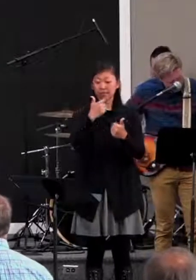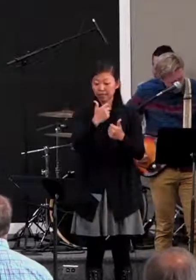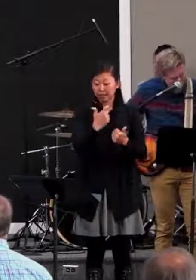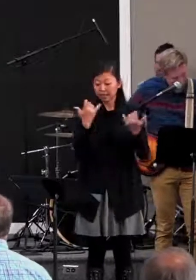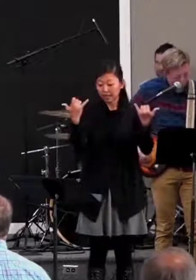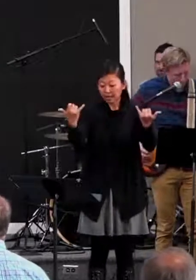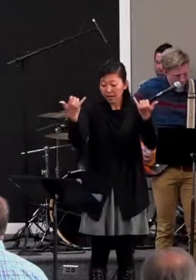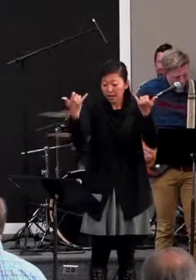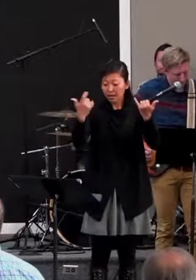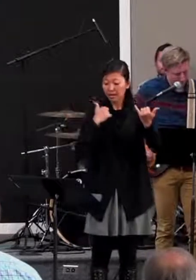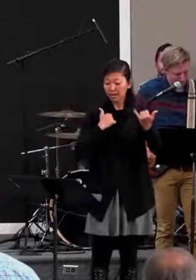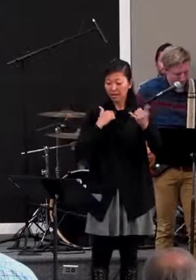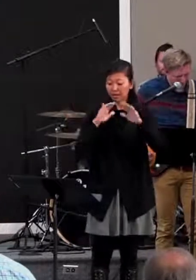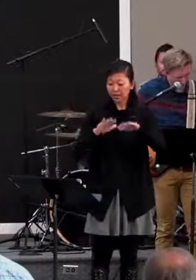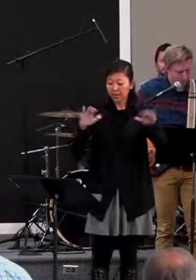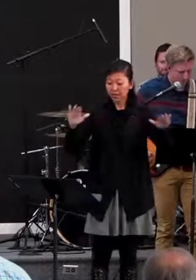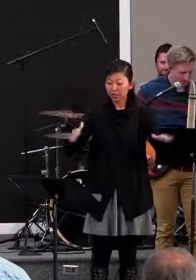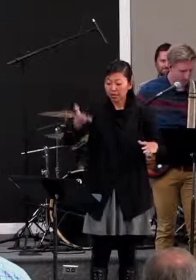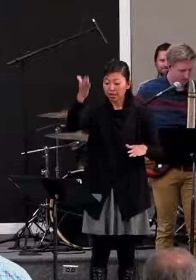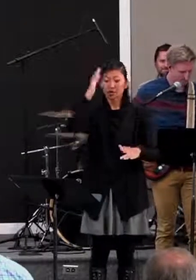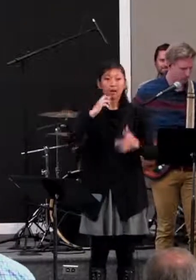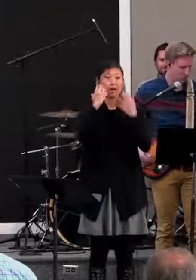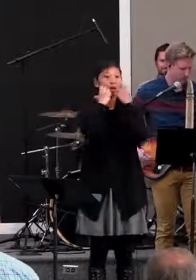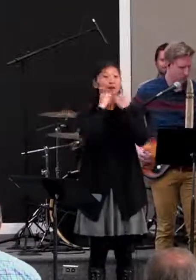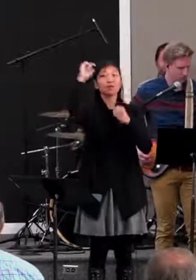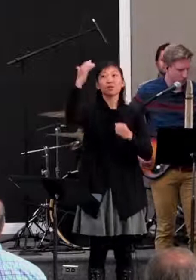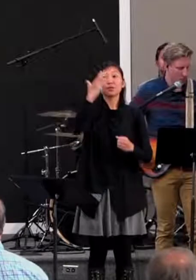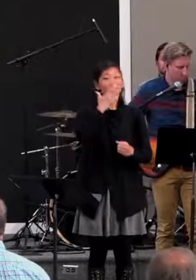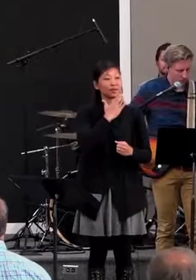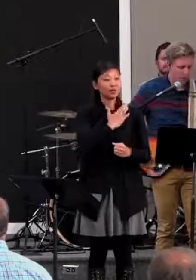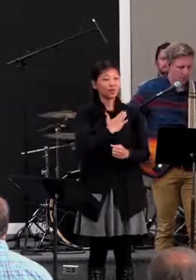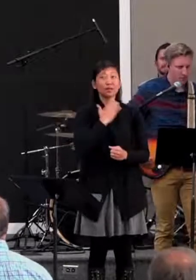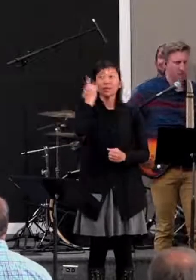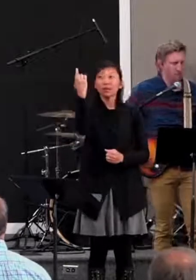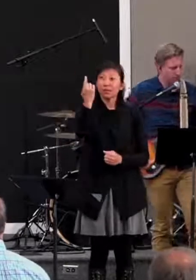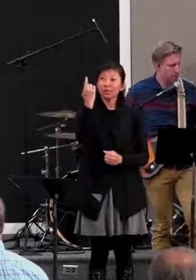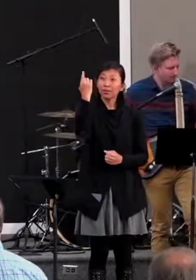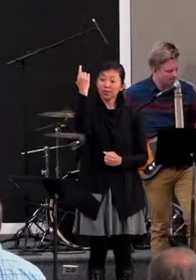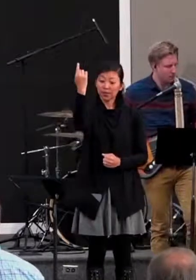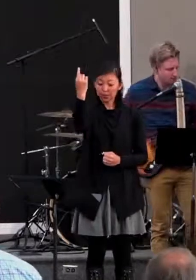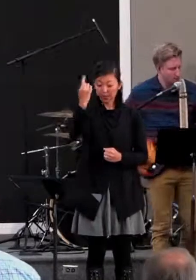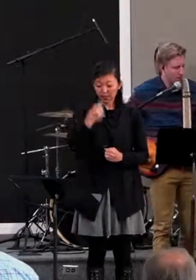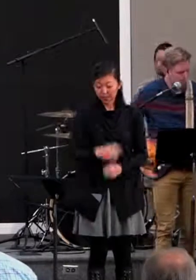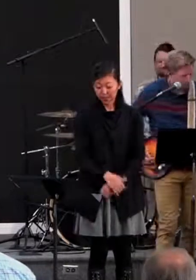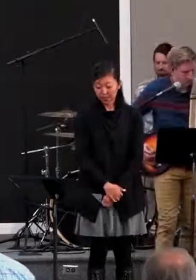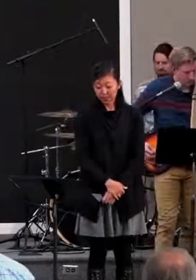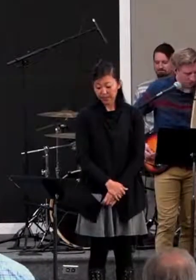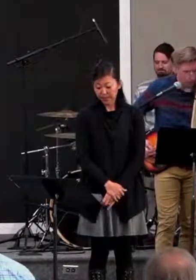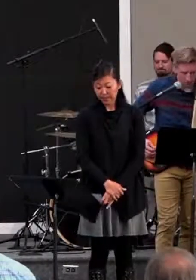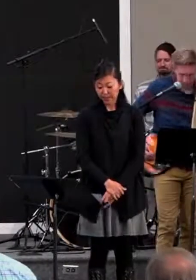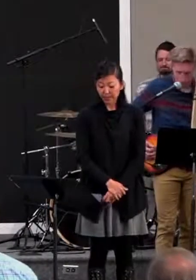station. I'm a child of God by grace and grace alone.